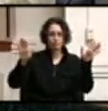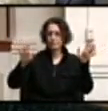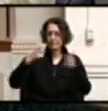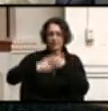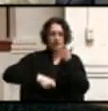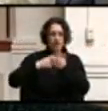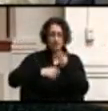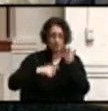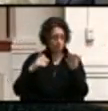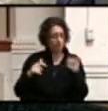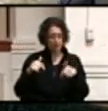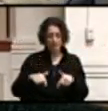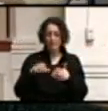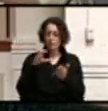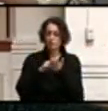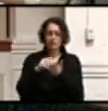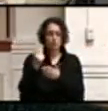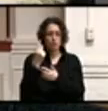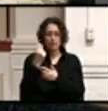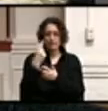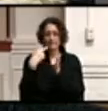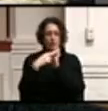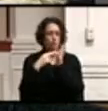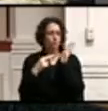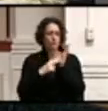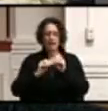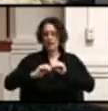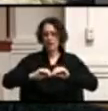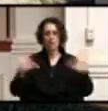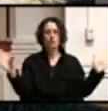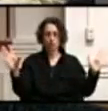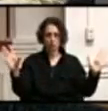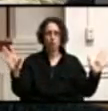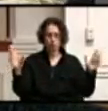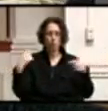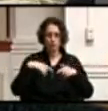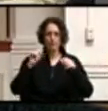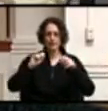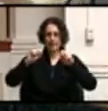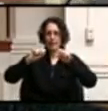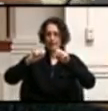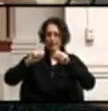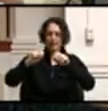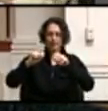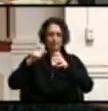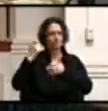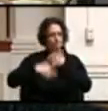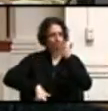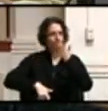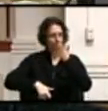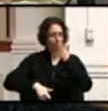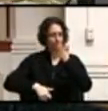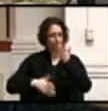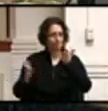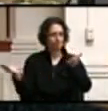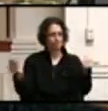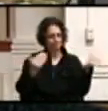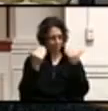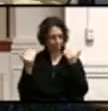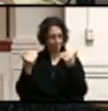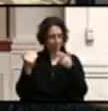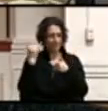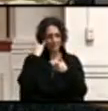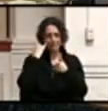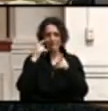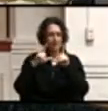that supports this. And as the board may recognize, there are a variety of different municipal functions for which fines are